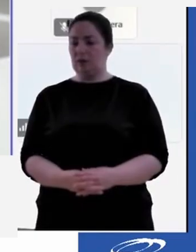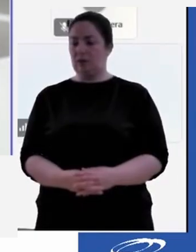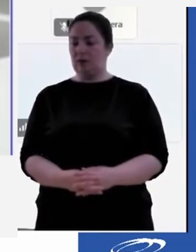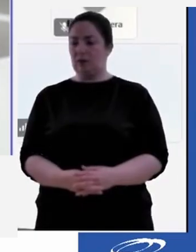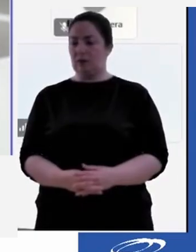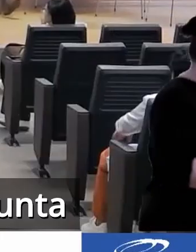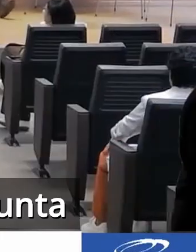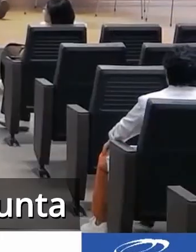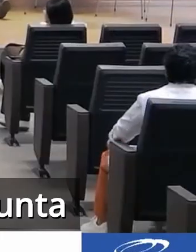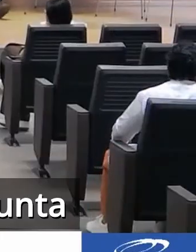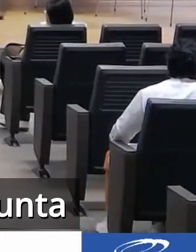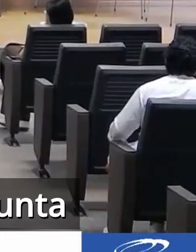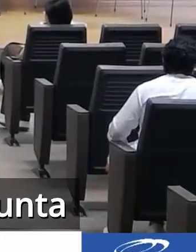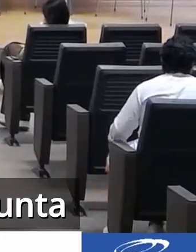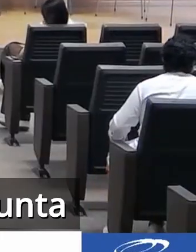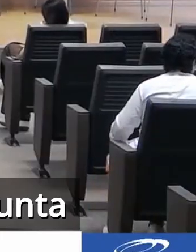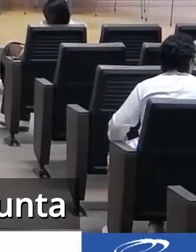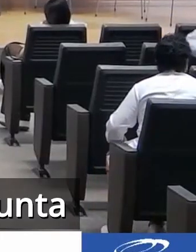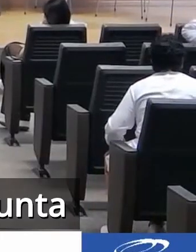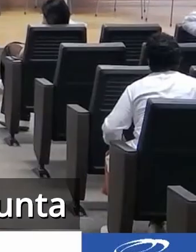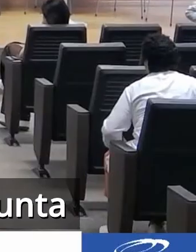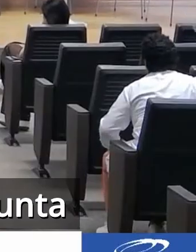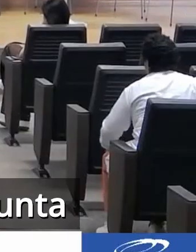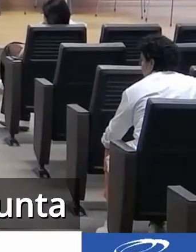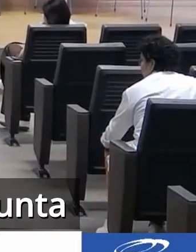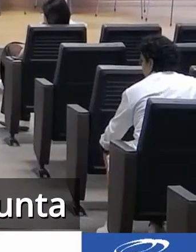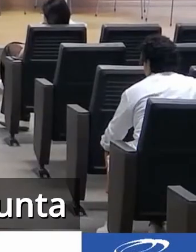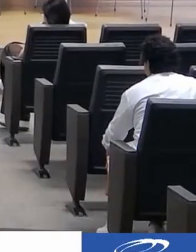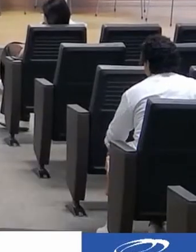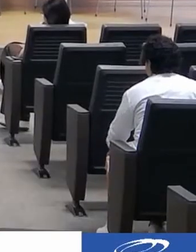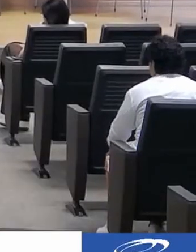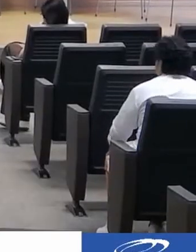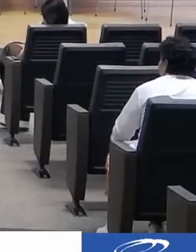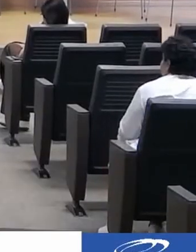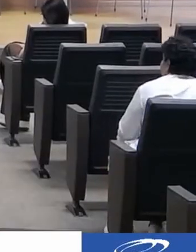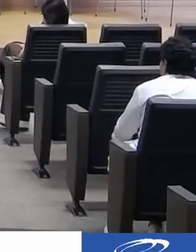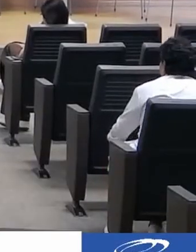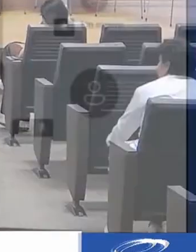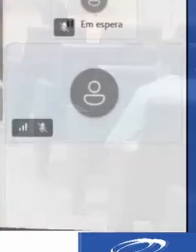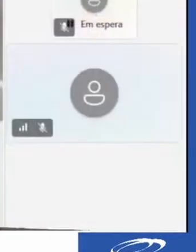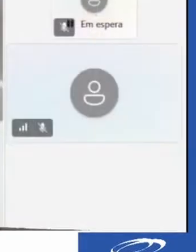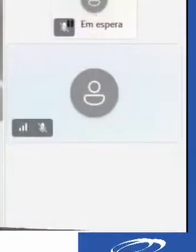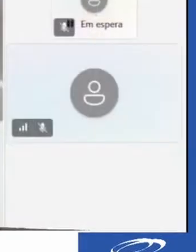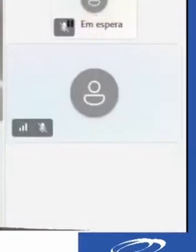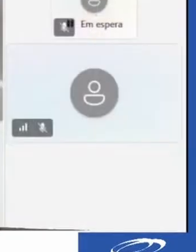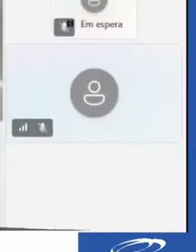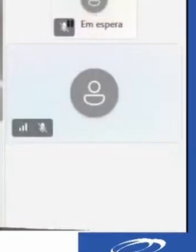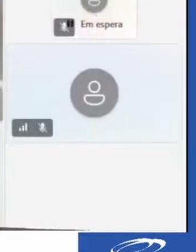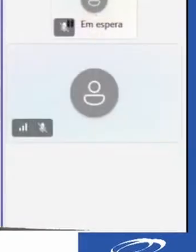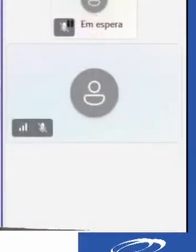Juliana talked about that. Juliana, I saw there was also a question that was added that says, how do you put tissue inside the